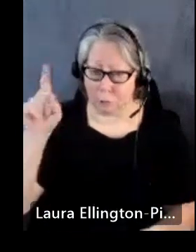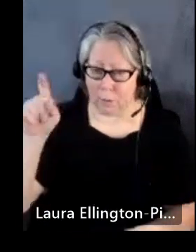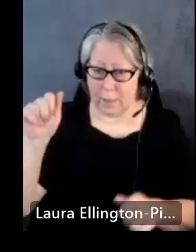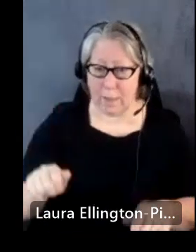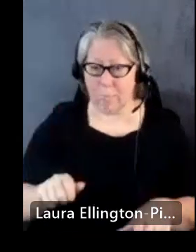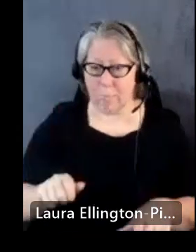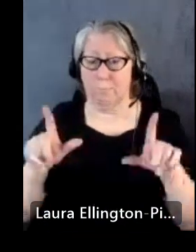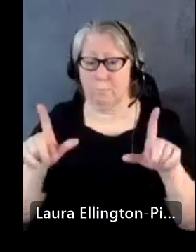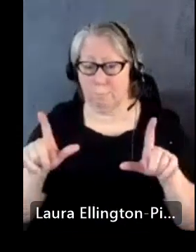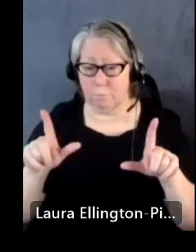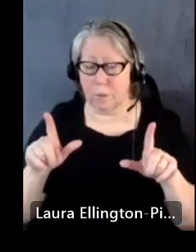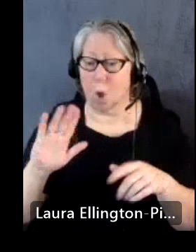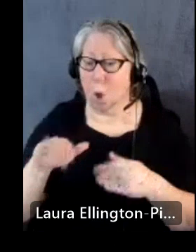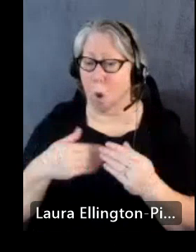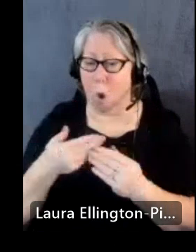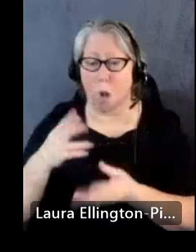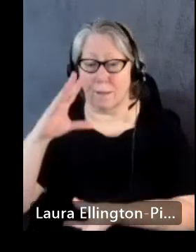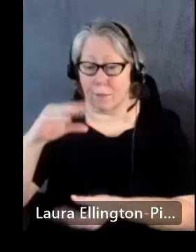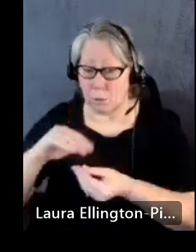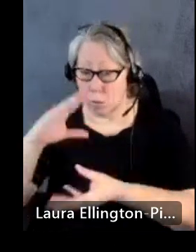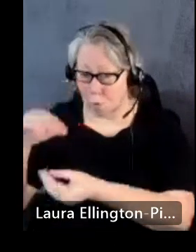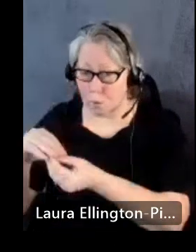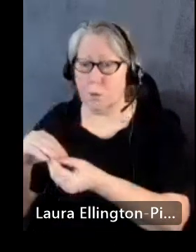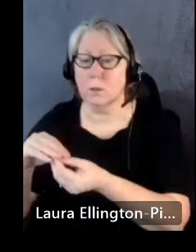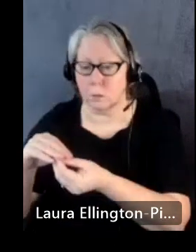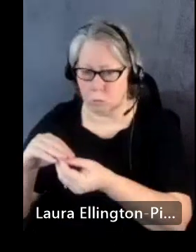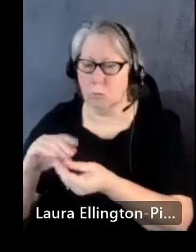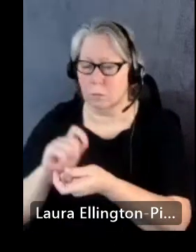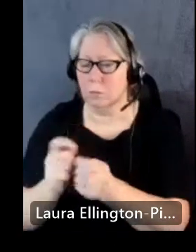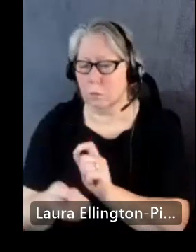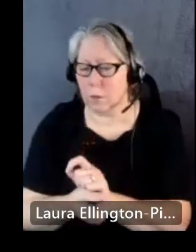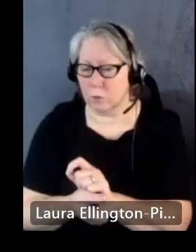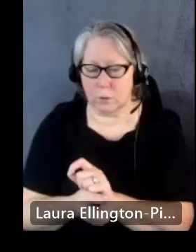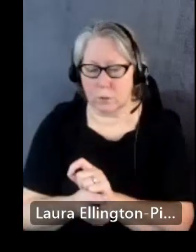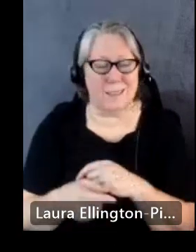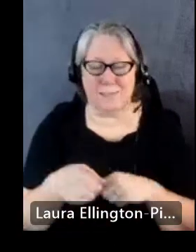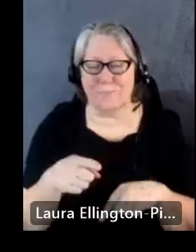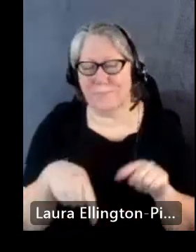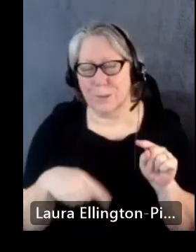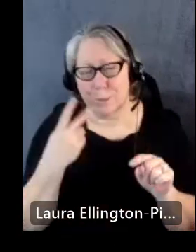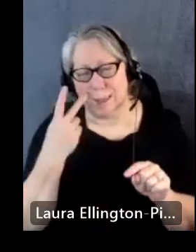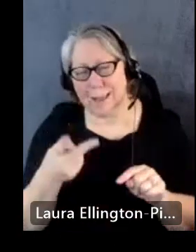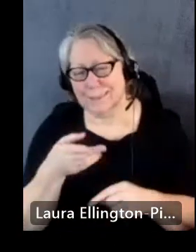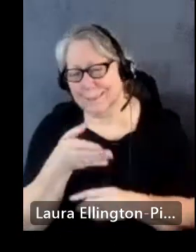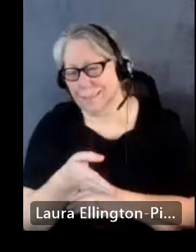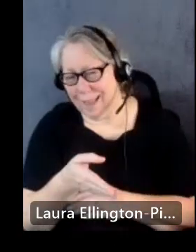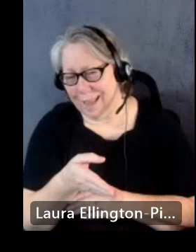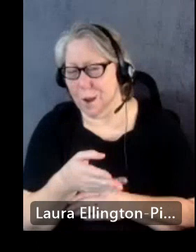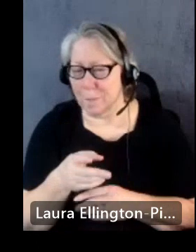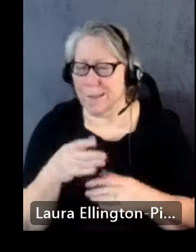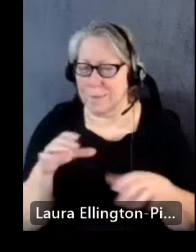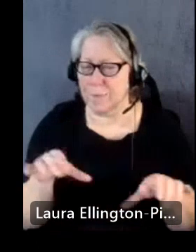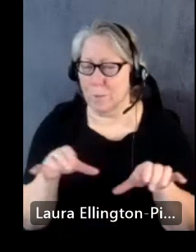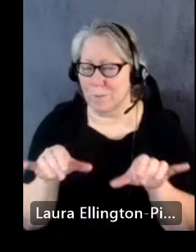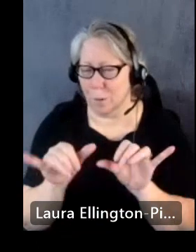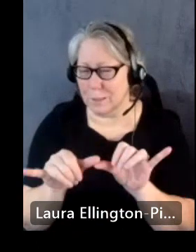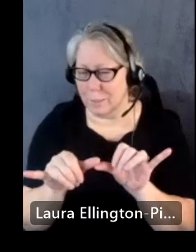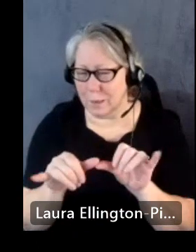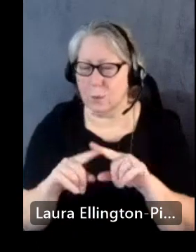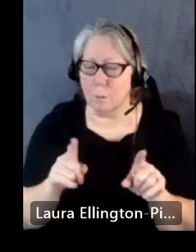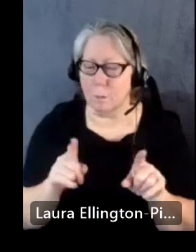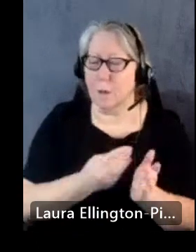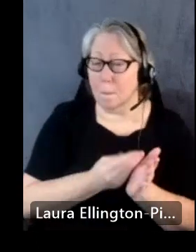all the totals that are displayed on top. And I know that you can't really see those here because this is a performance measure form, but again, on the budget forms, that's the